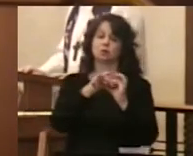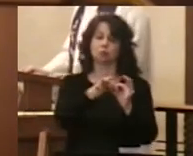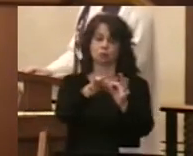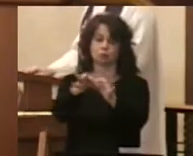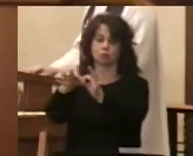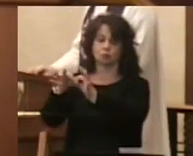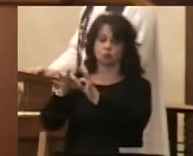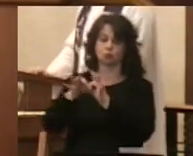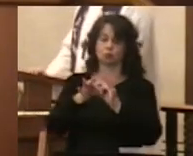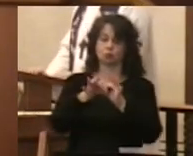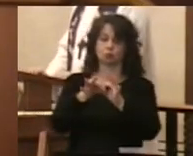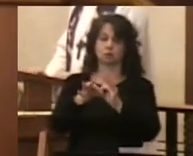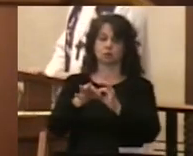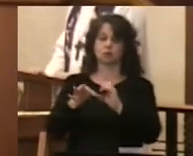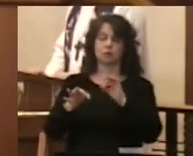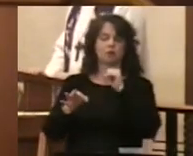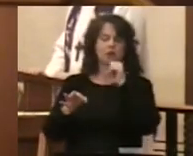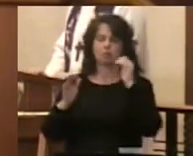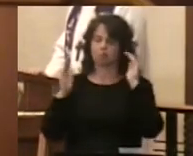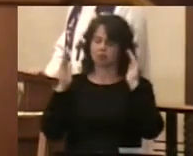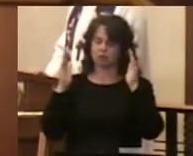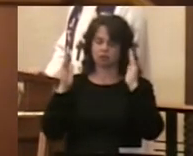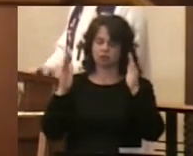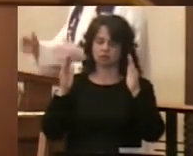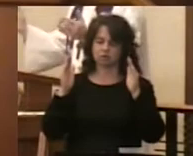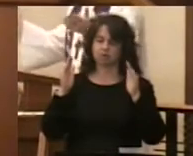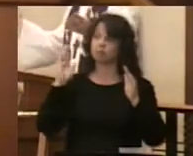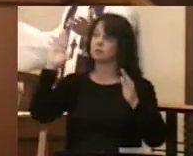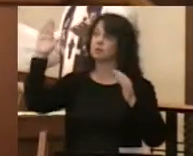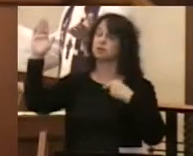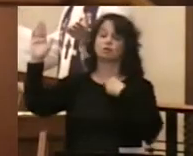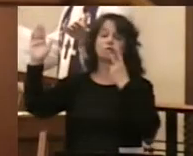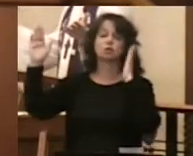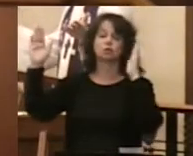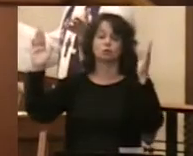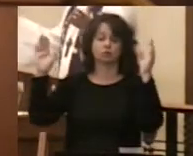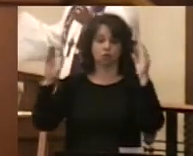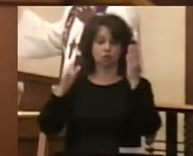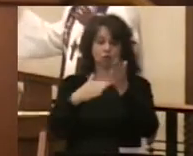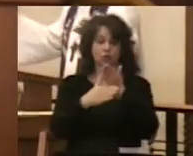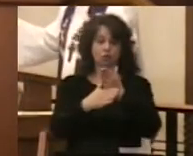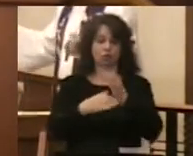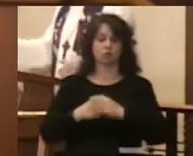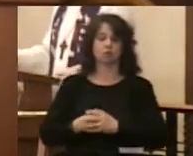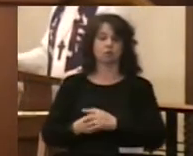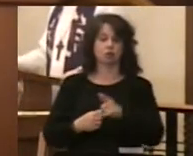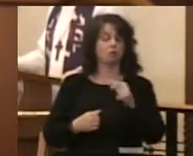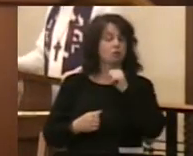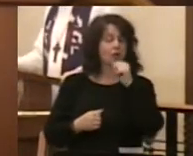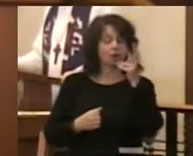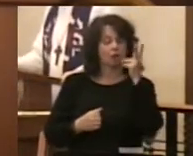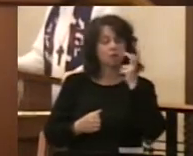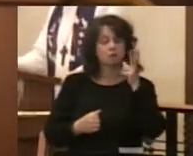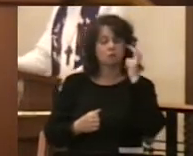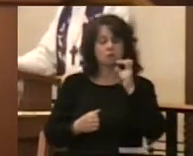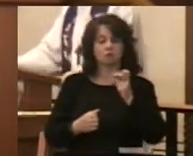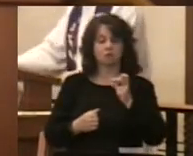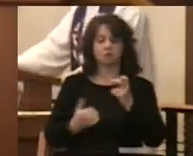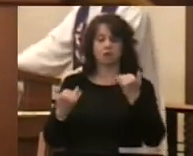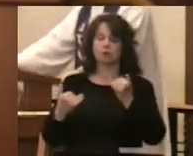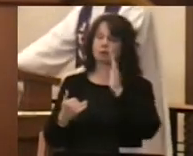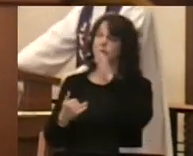listen, the voice has come for their sake. While you would not listen, the voice has come for your